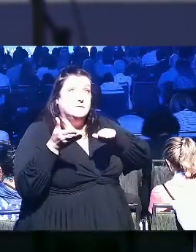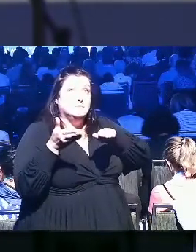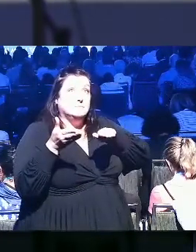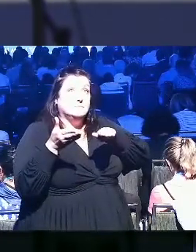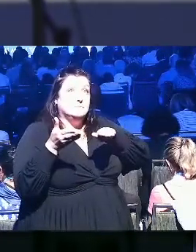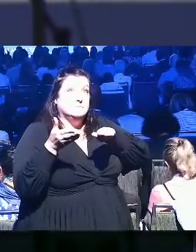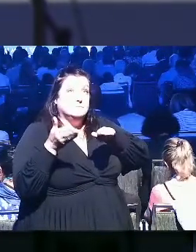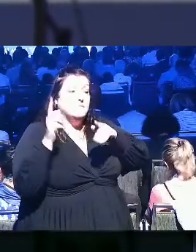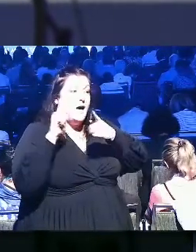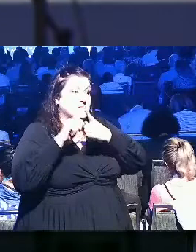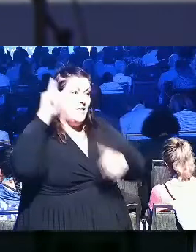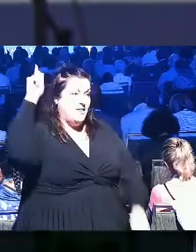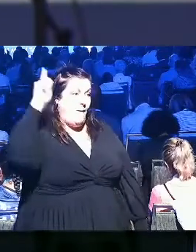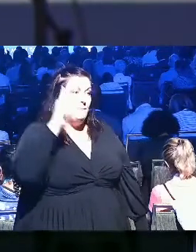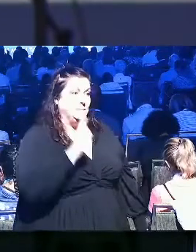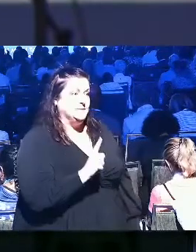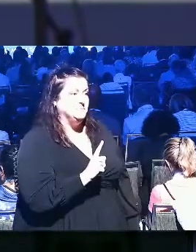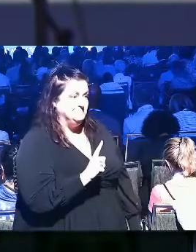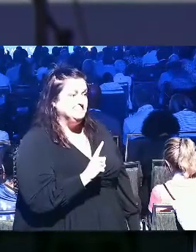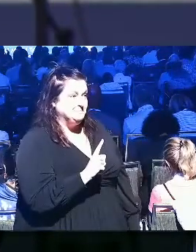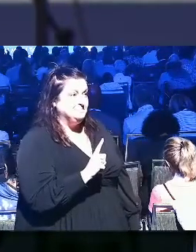till he comes.